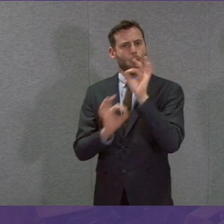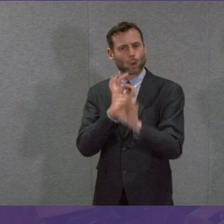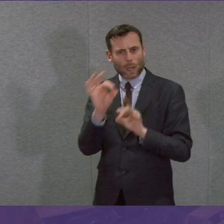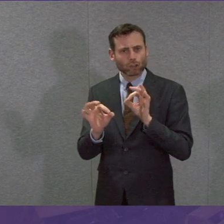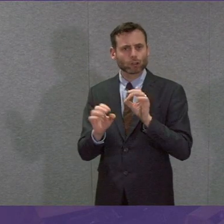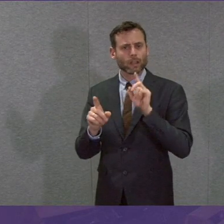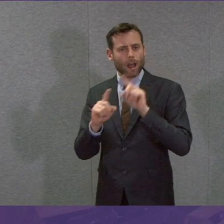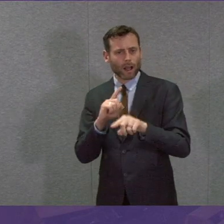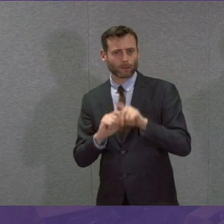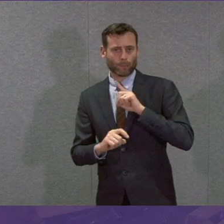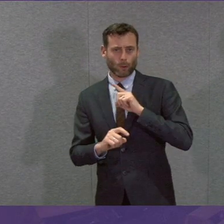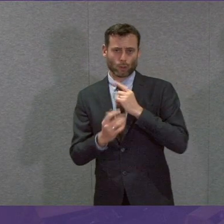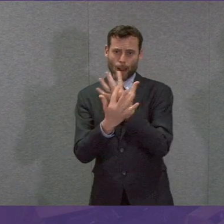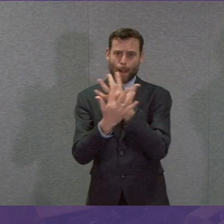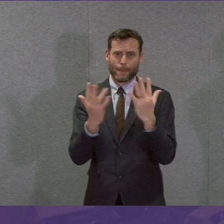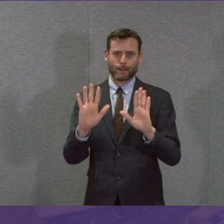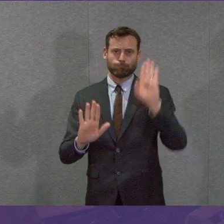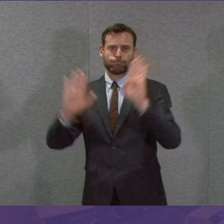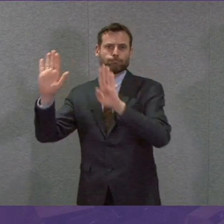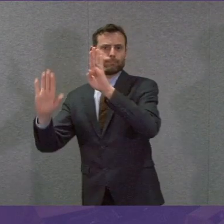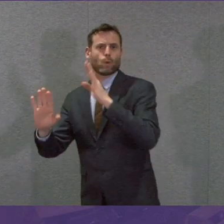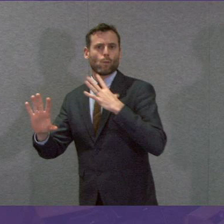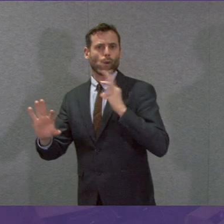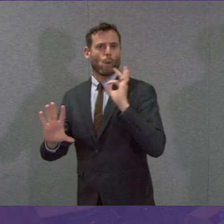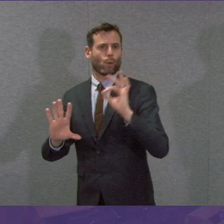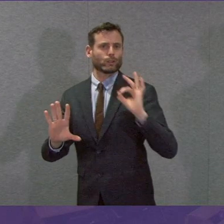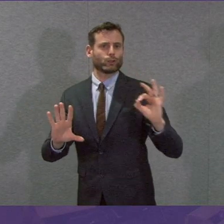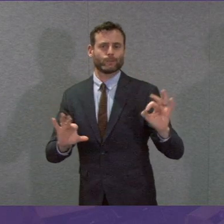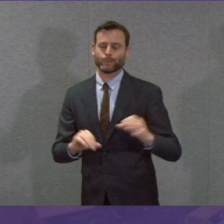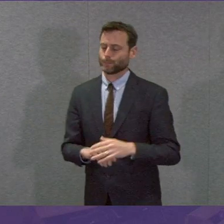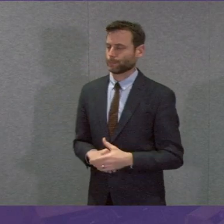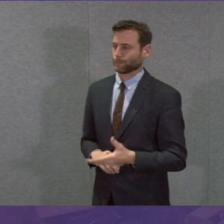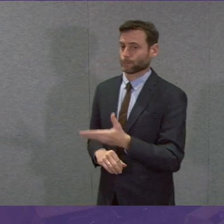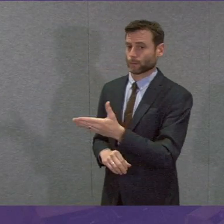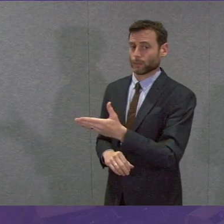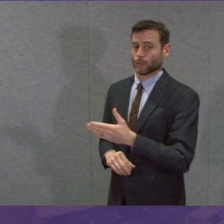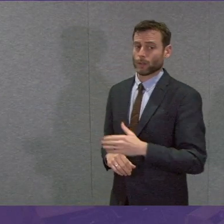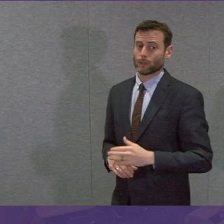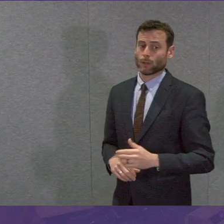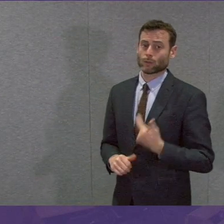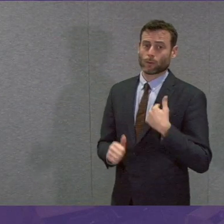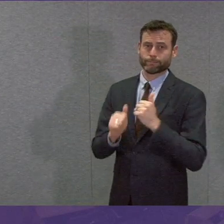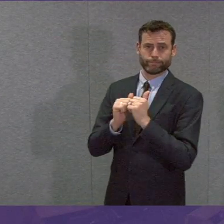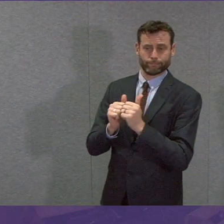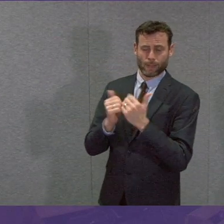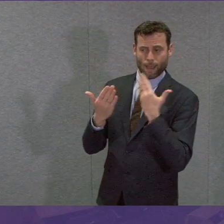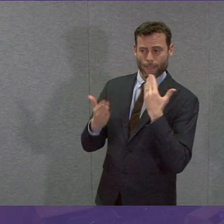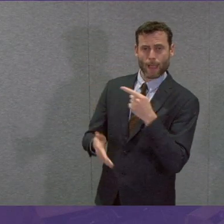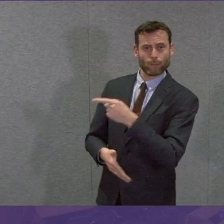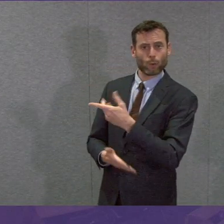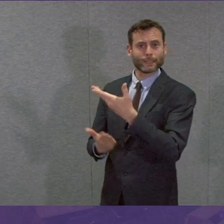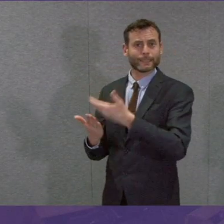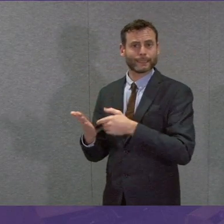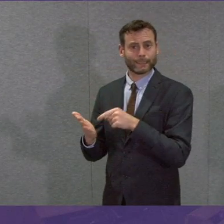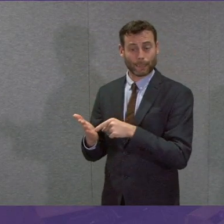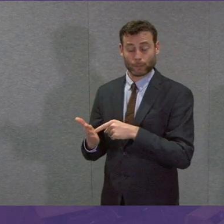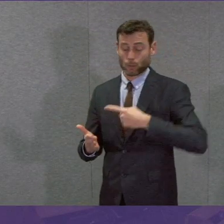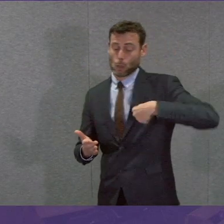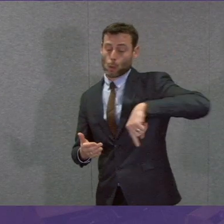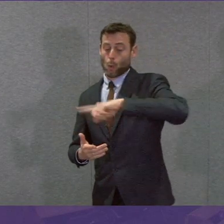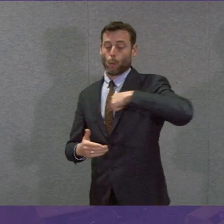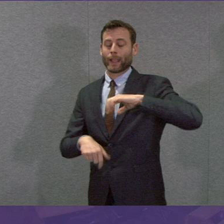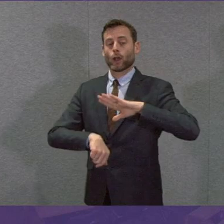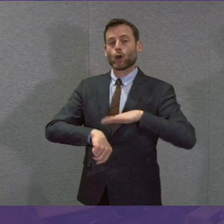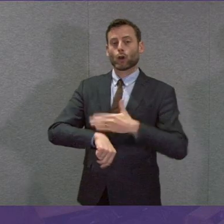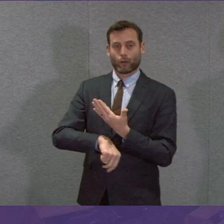Patrick Harvey, followed by Willie Rennie. Thank you. I'm grateful for the statement, and Greens will also be constructive in bringing what scrutiny is